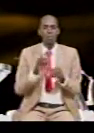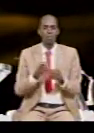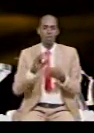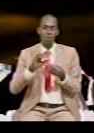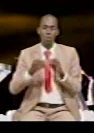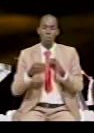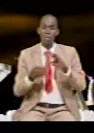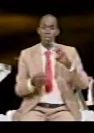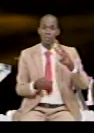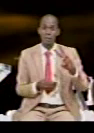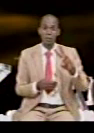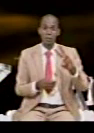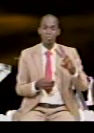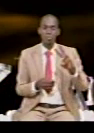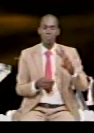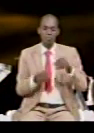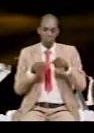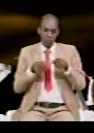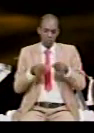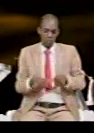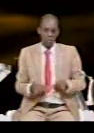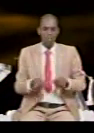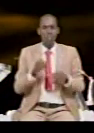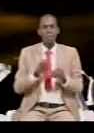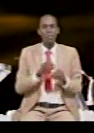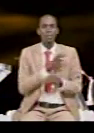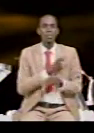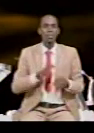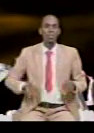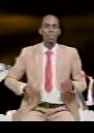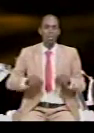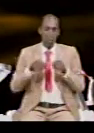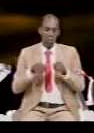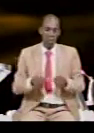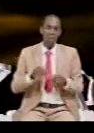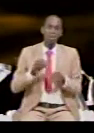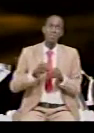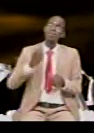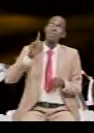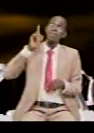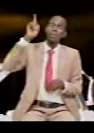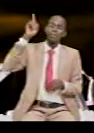six, abide in Christ. Abide in him.